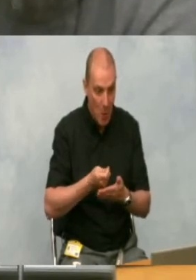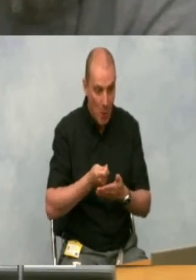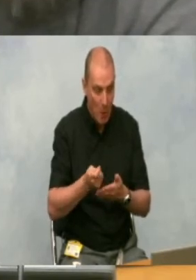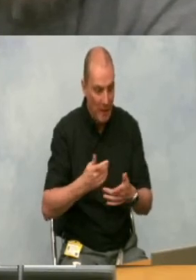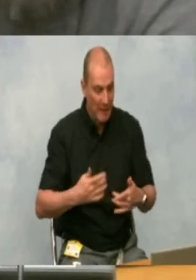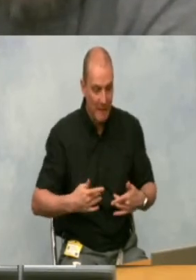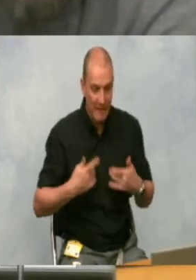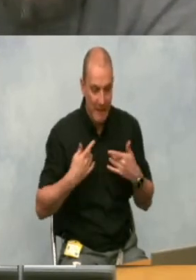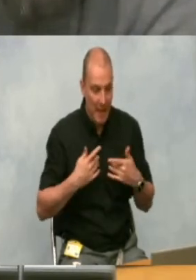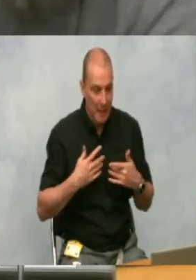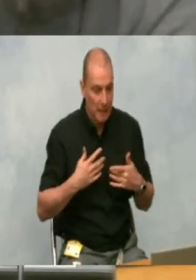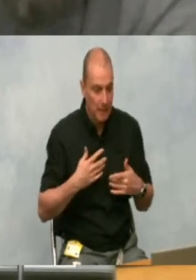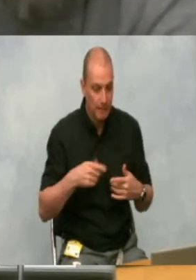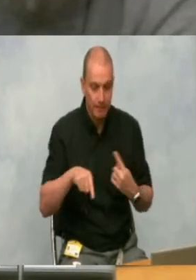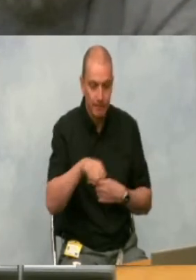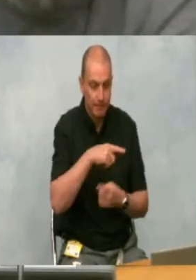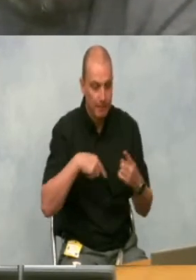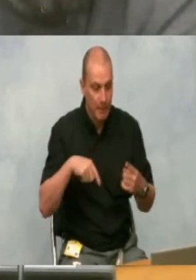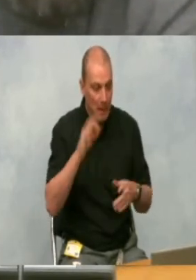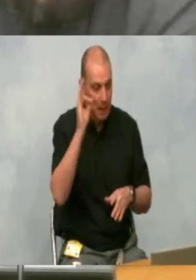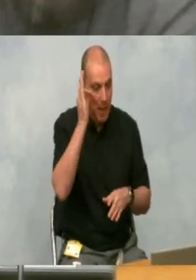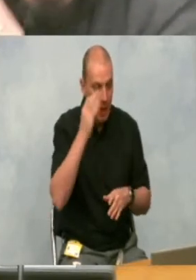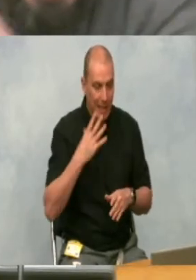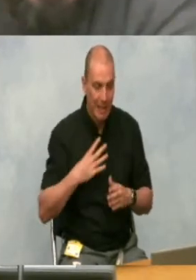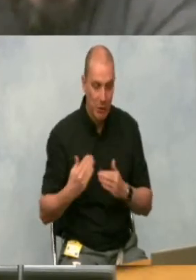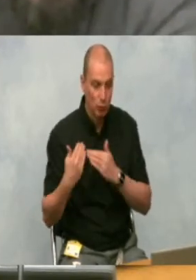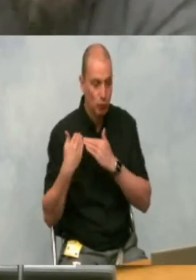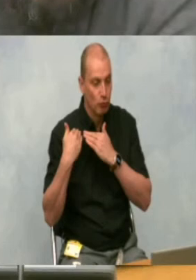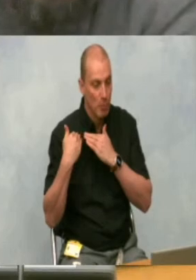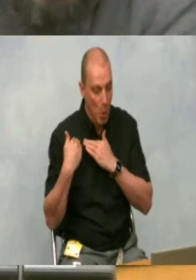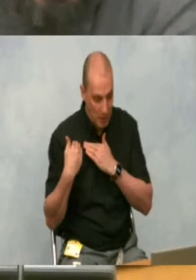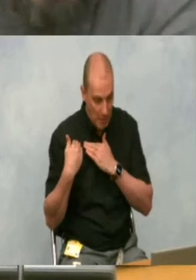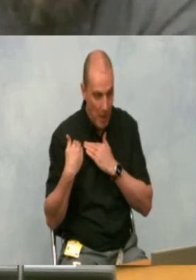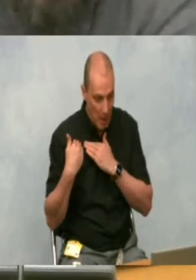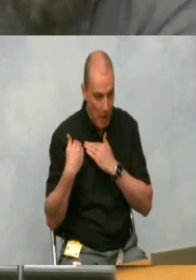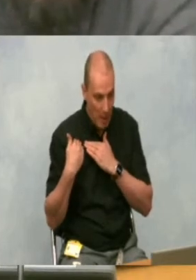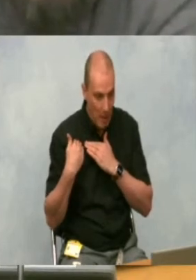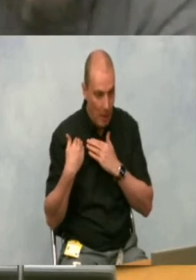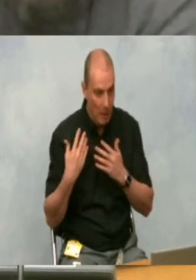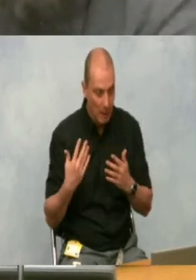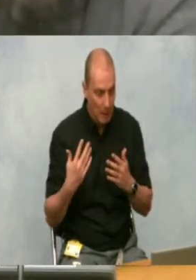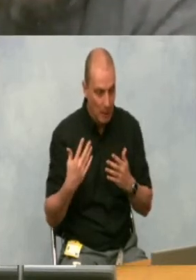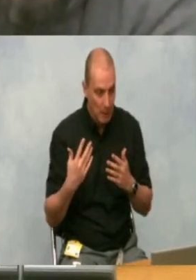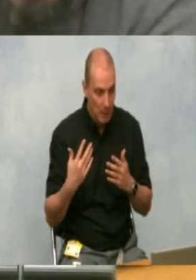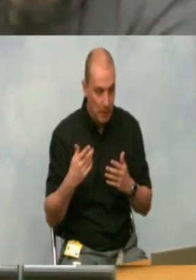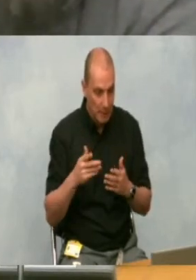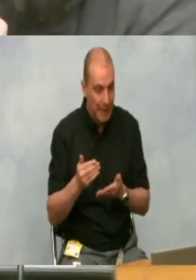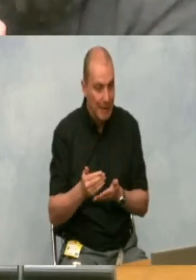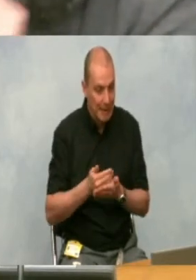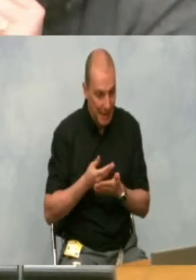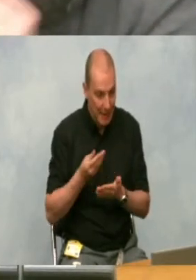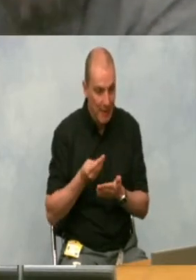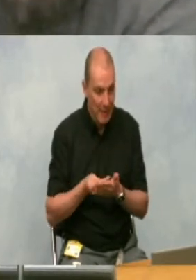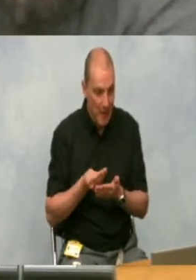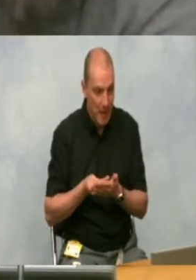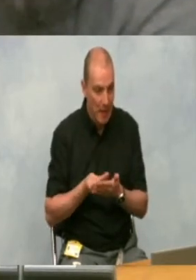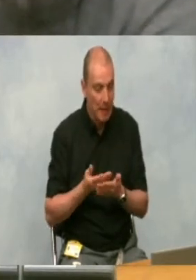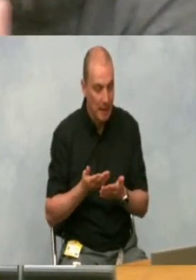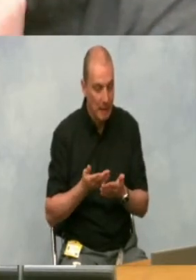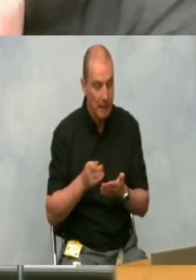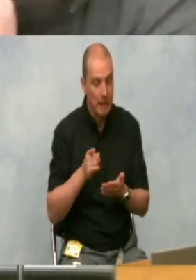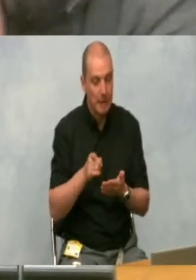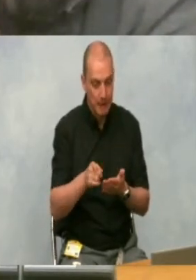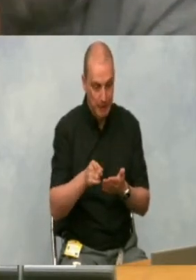shallow comparison between the purchase price of a new built property and the price of disposing of